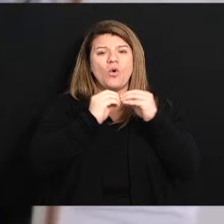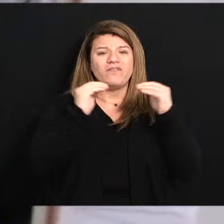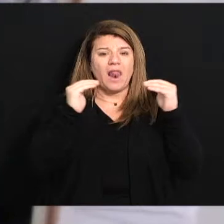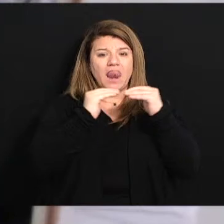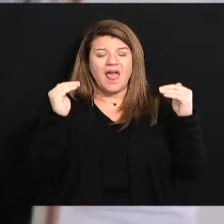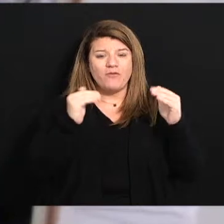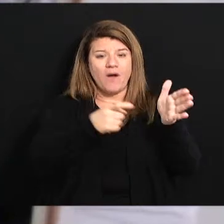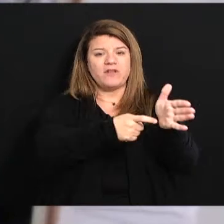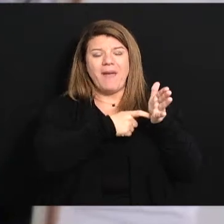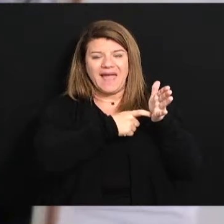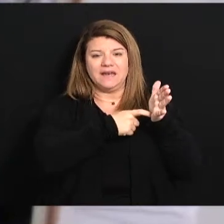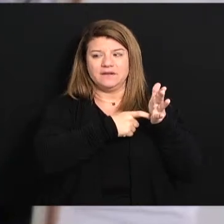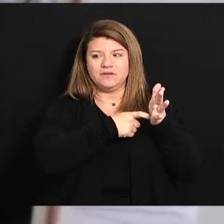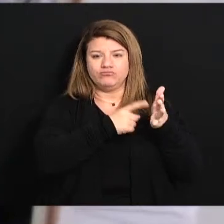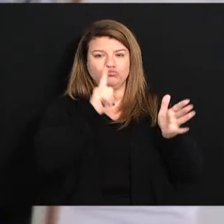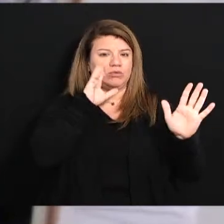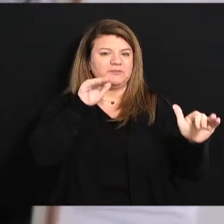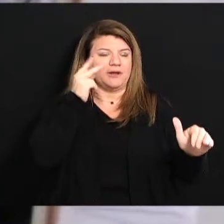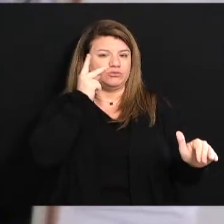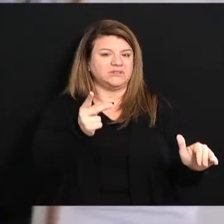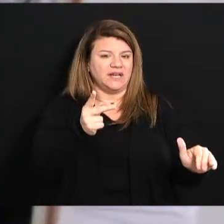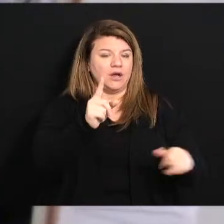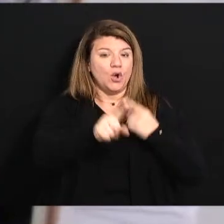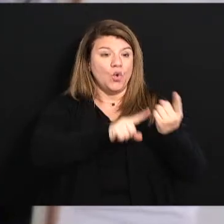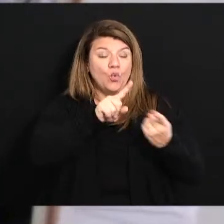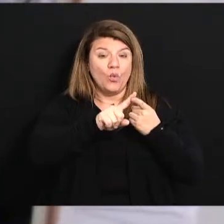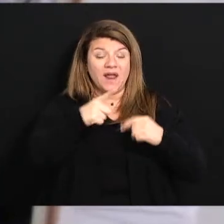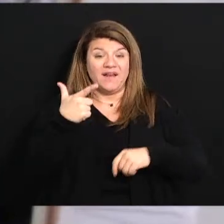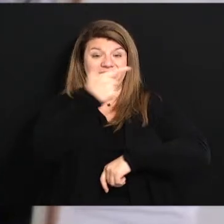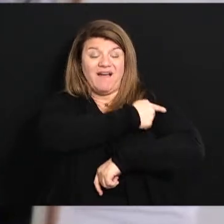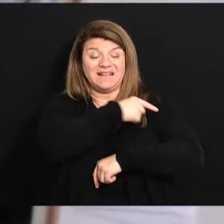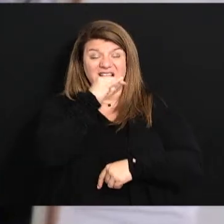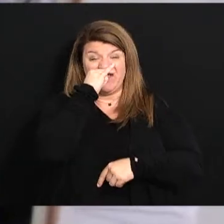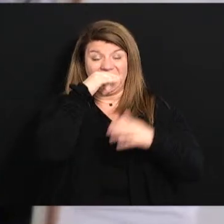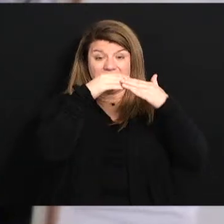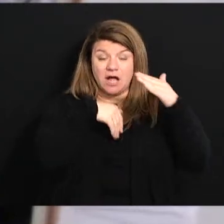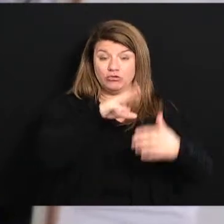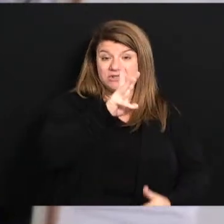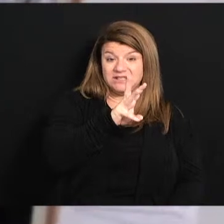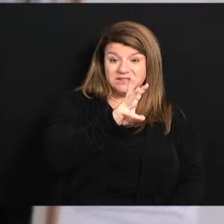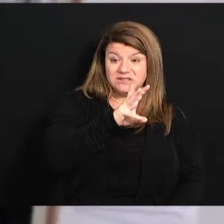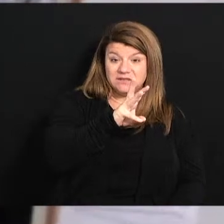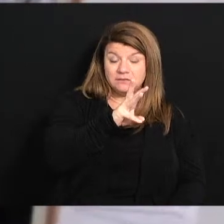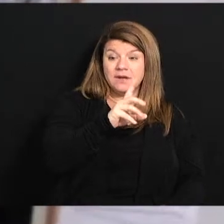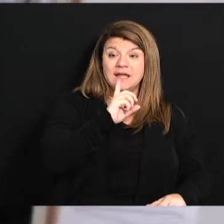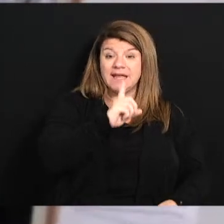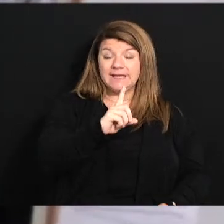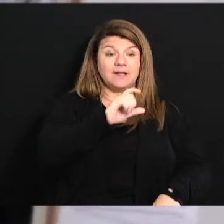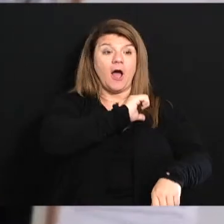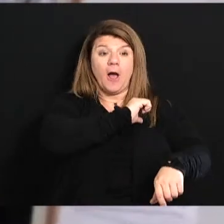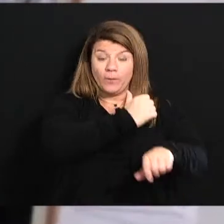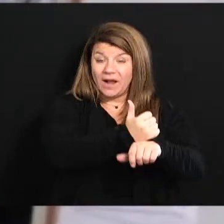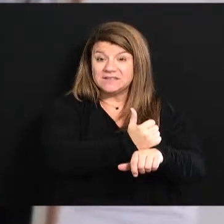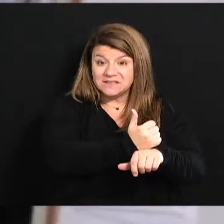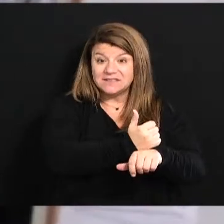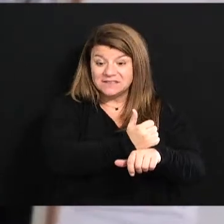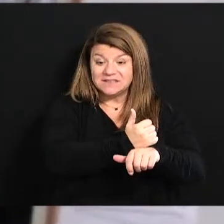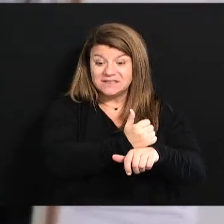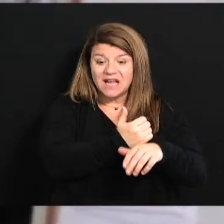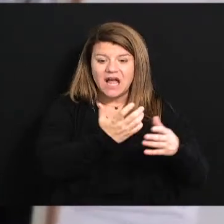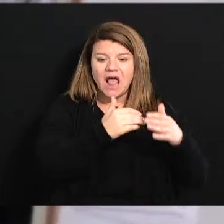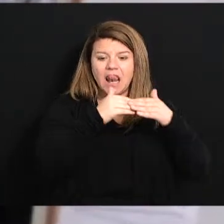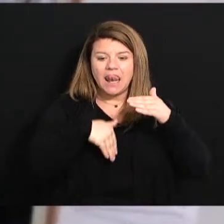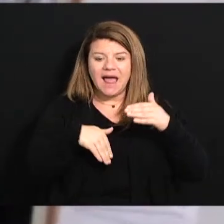you expect to see when the vaccine for children under 6, is authorized? We've less